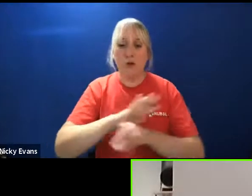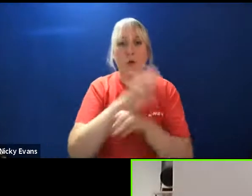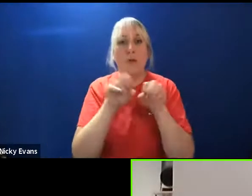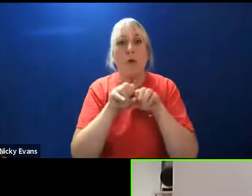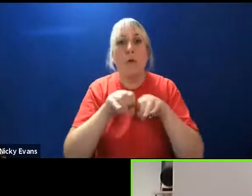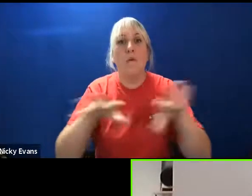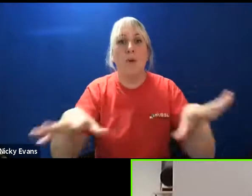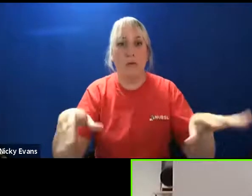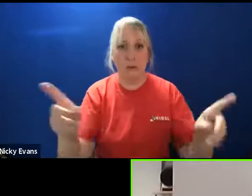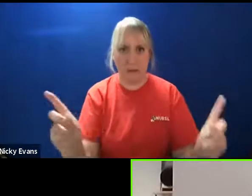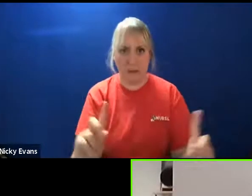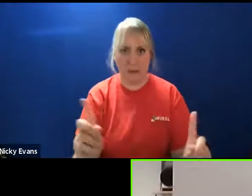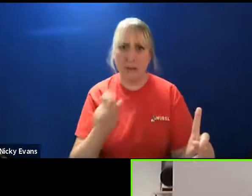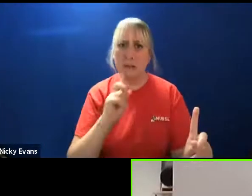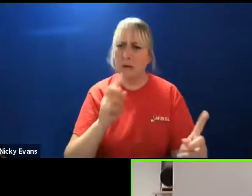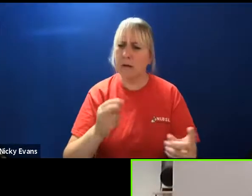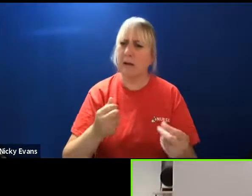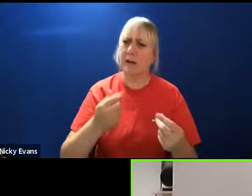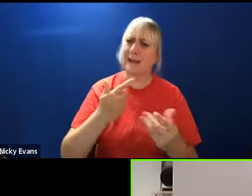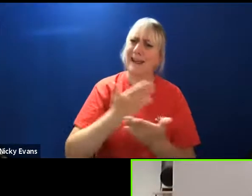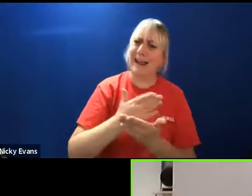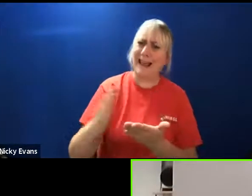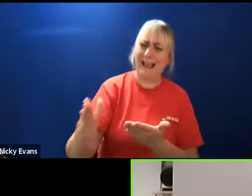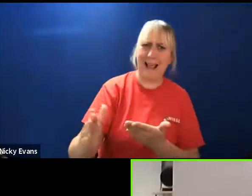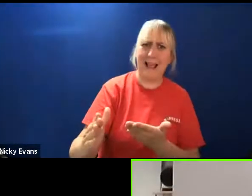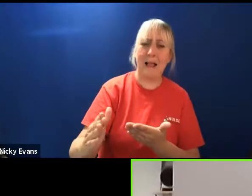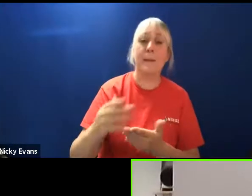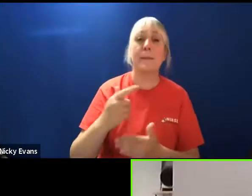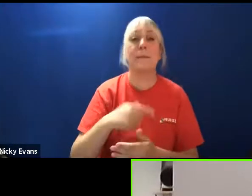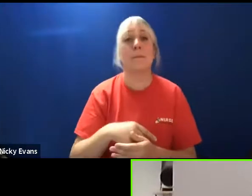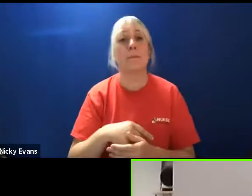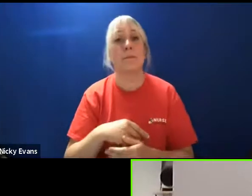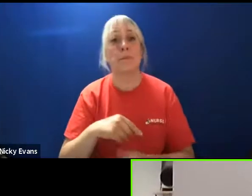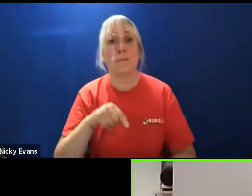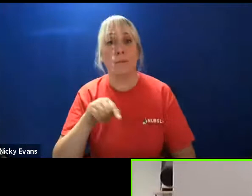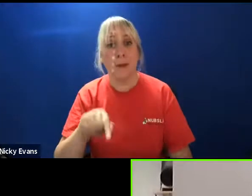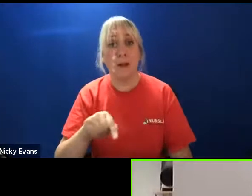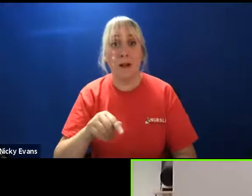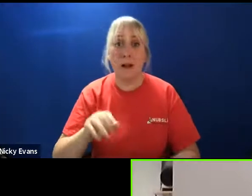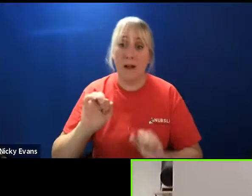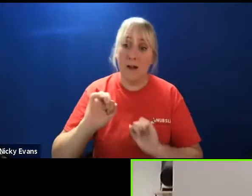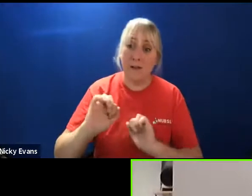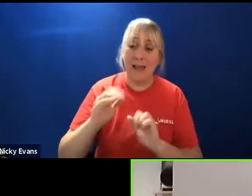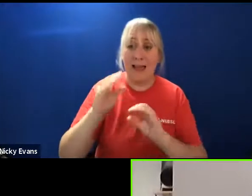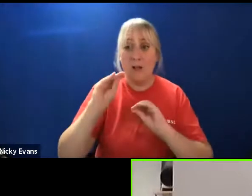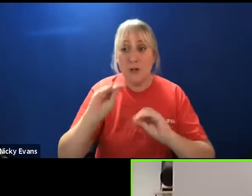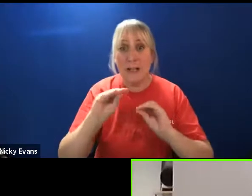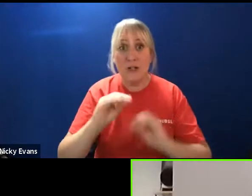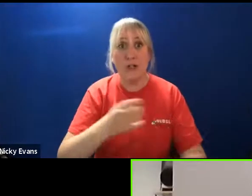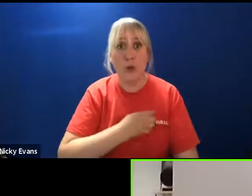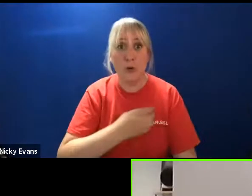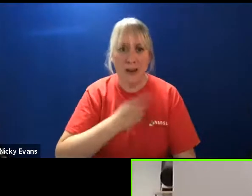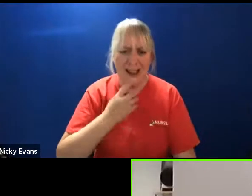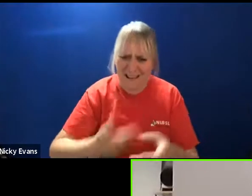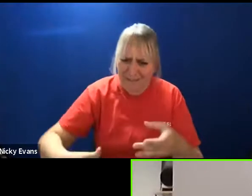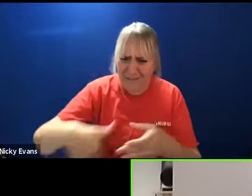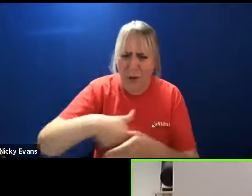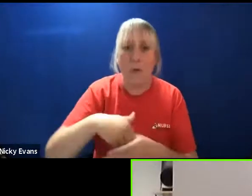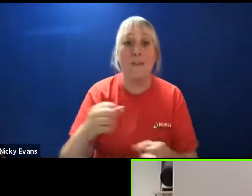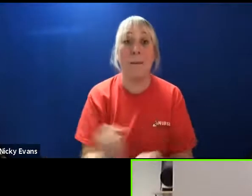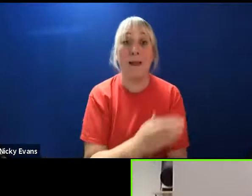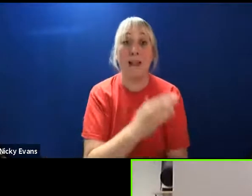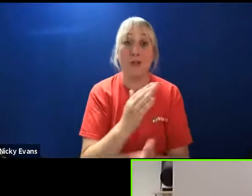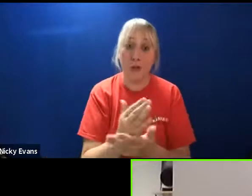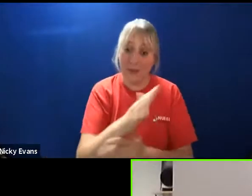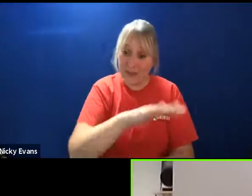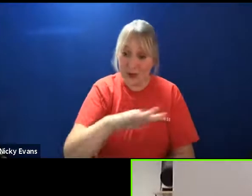pandemic. And the Cuban Education Union has been involved every step of the way to ensure that the children get the education that they